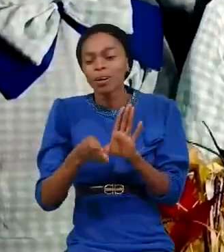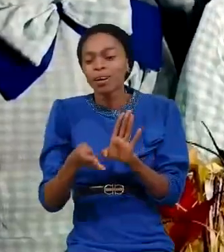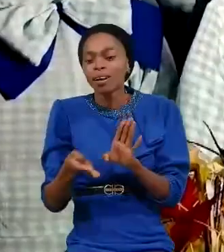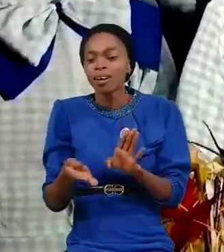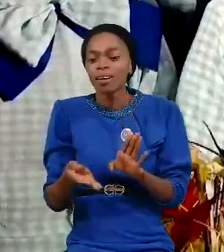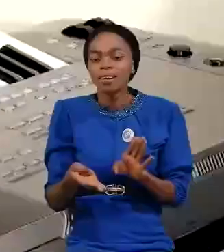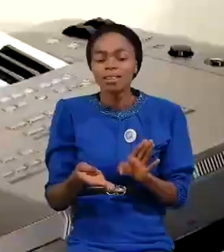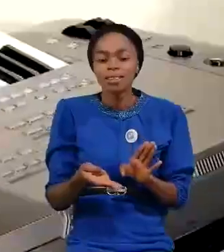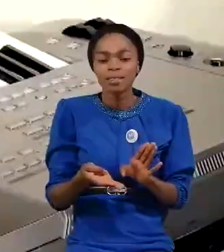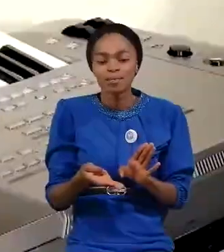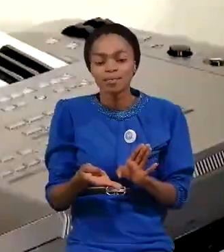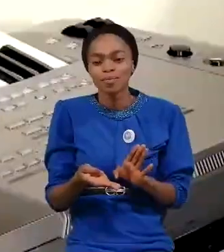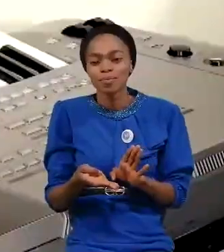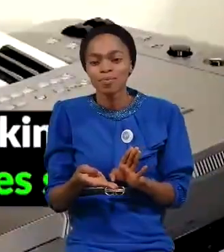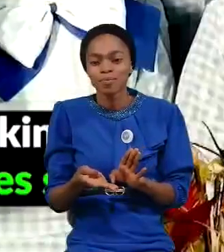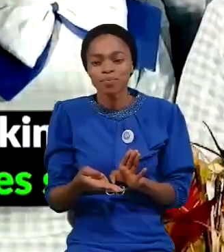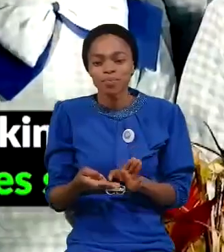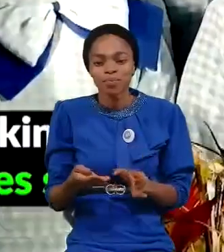doors.